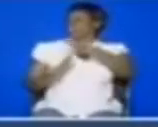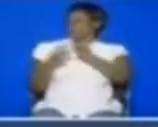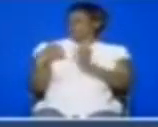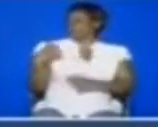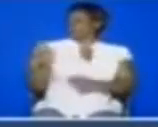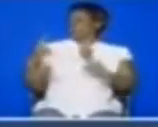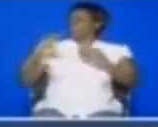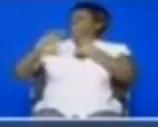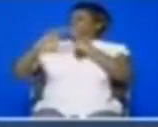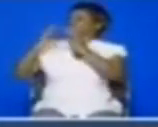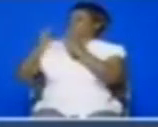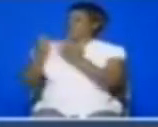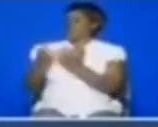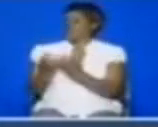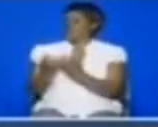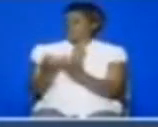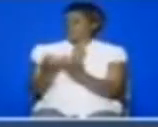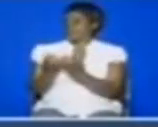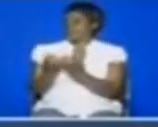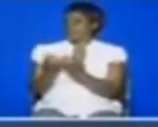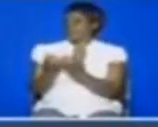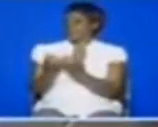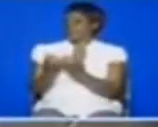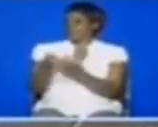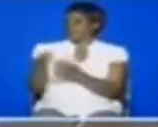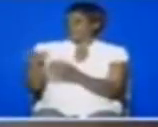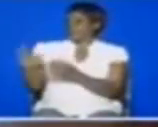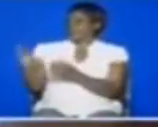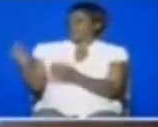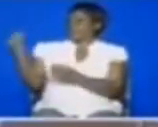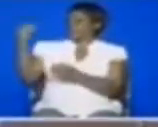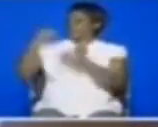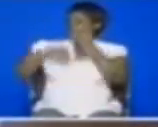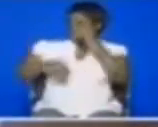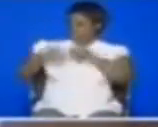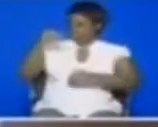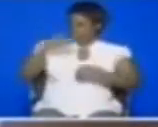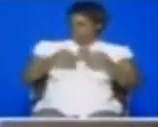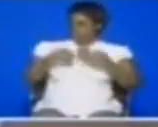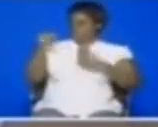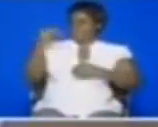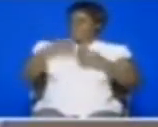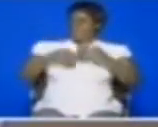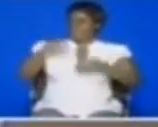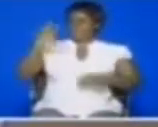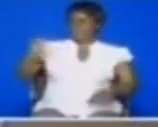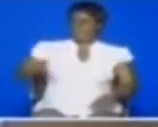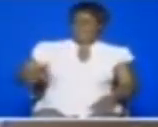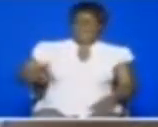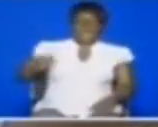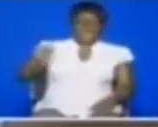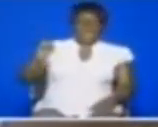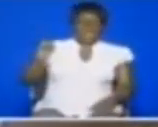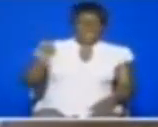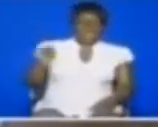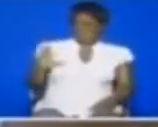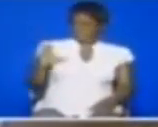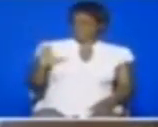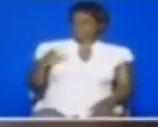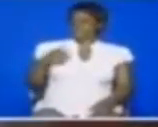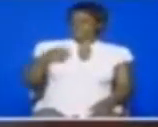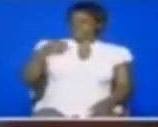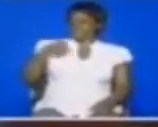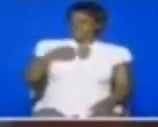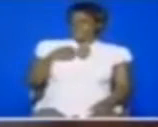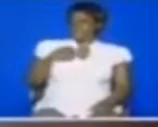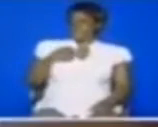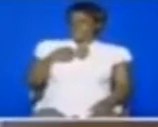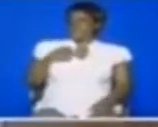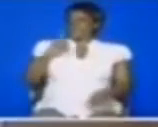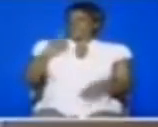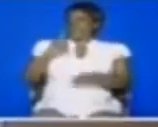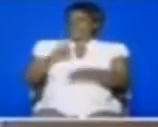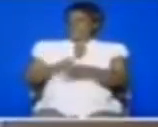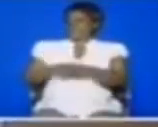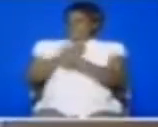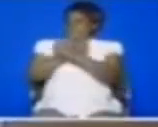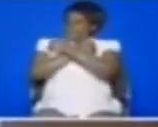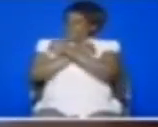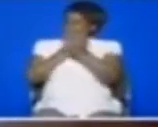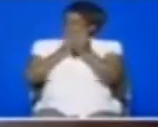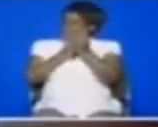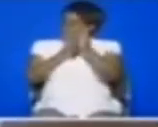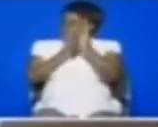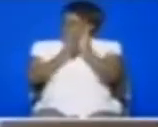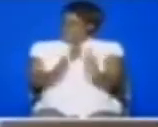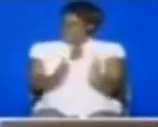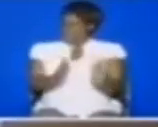rich men in the world. So at the end of the day, he's fundraising because elections are very expensive. Mm-hmm. And I feel when you love your